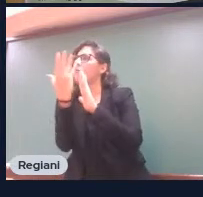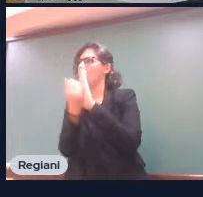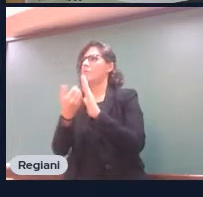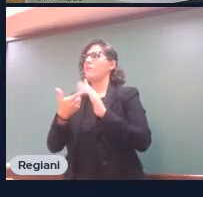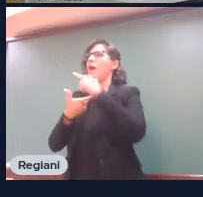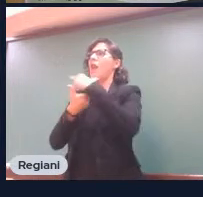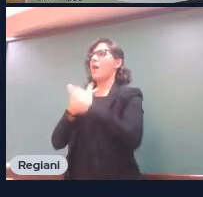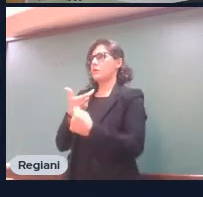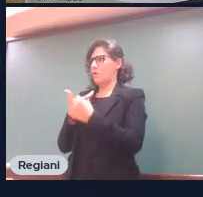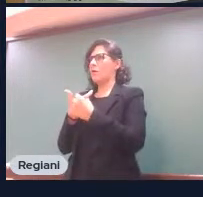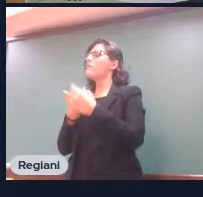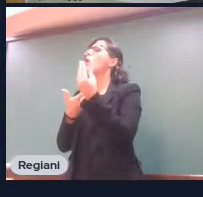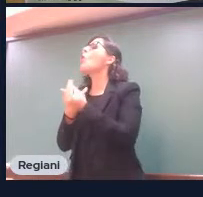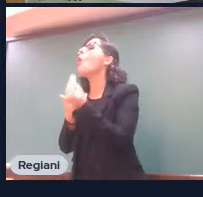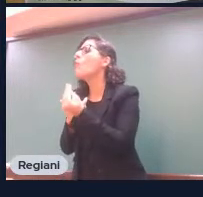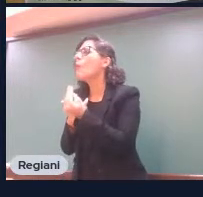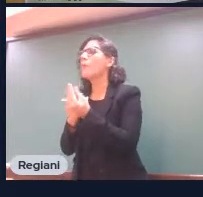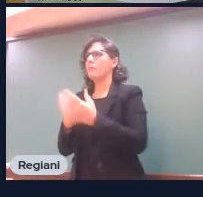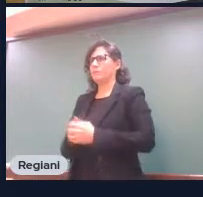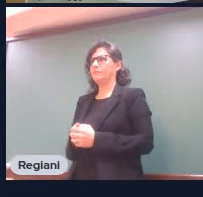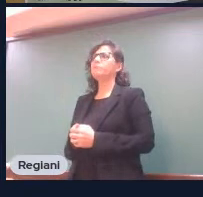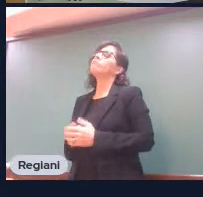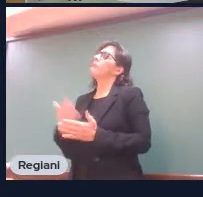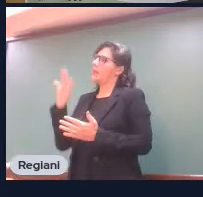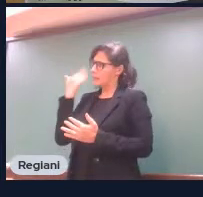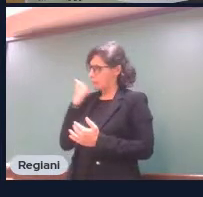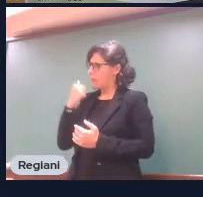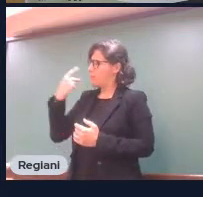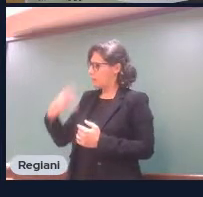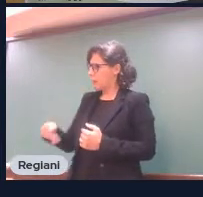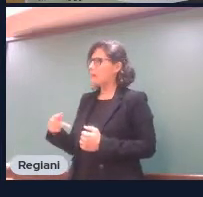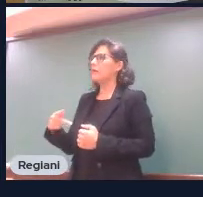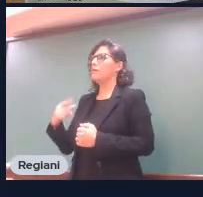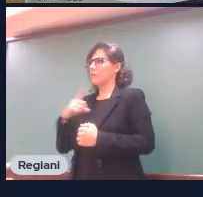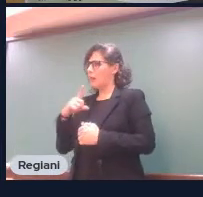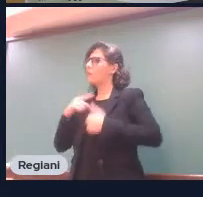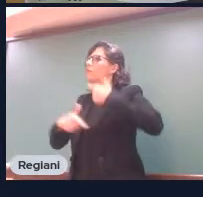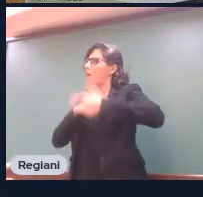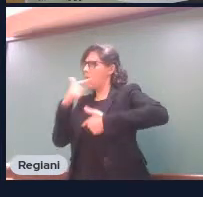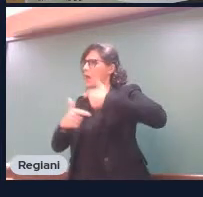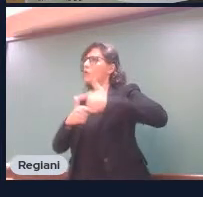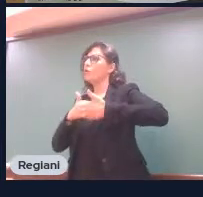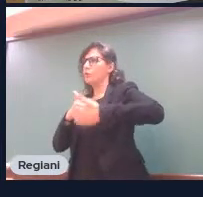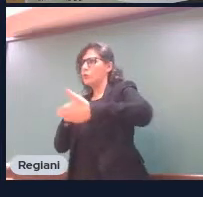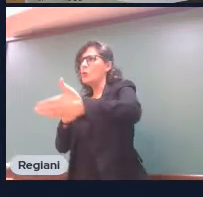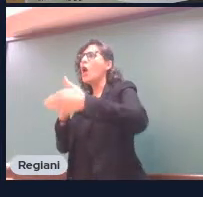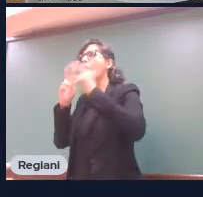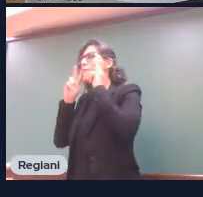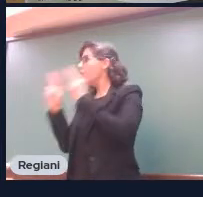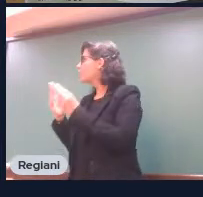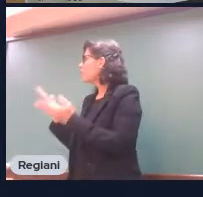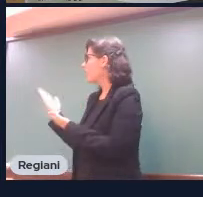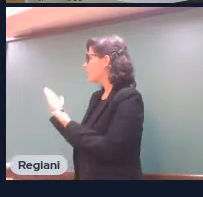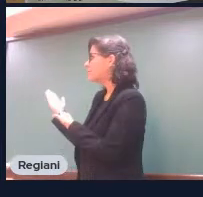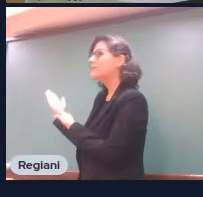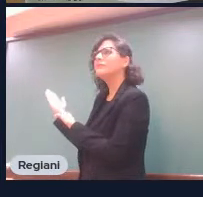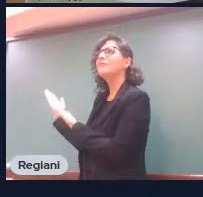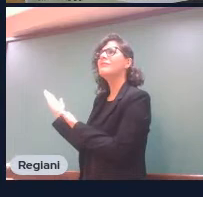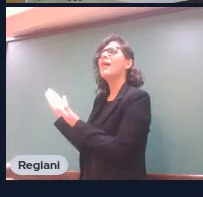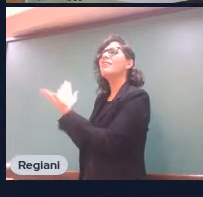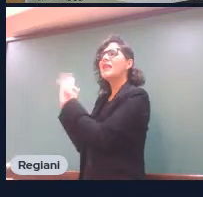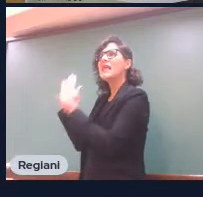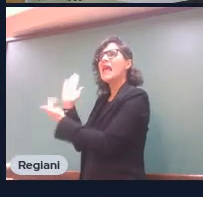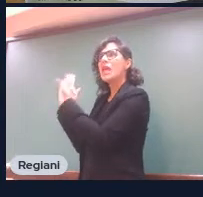It seems as if the fly-ins don't work, so you see that logo already. That means